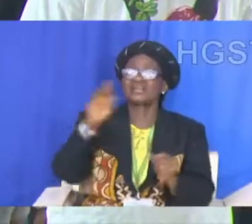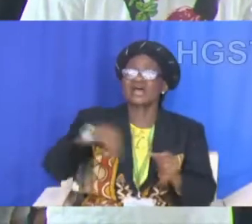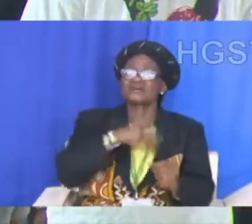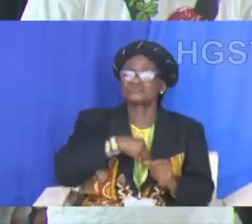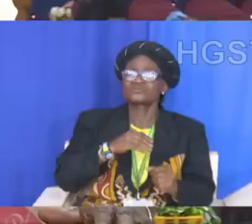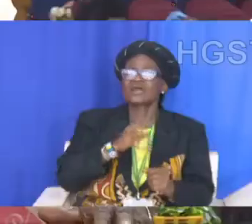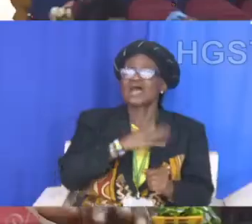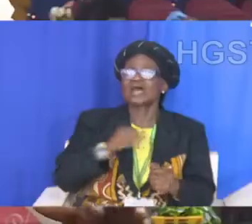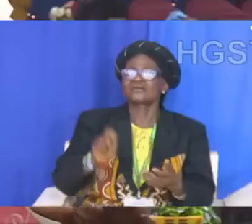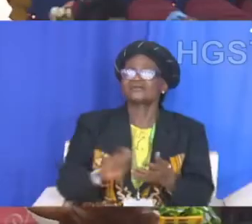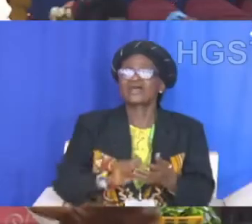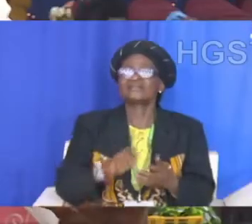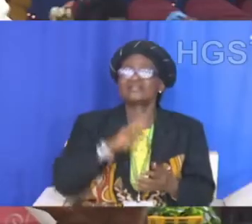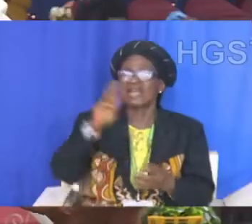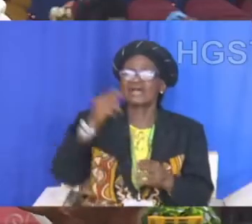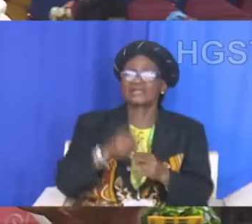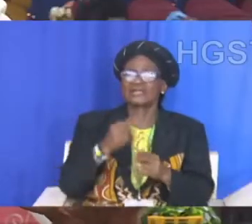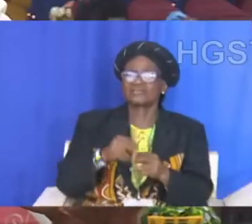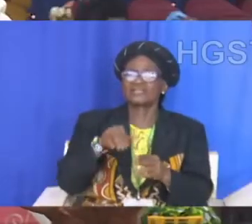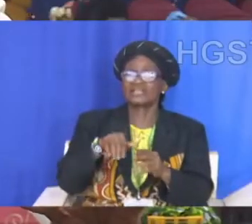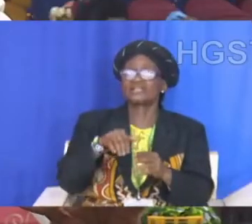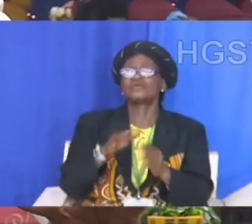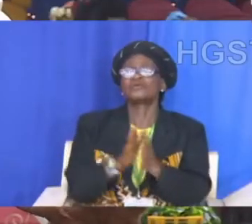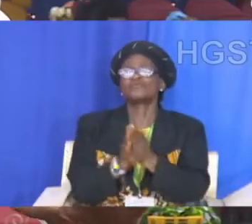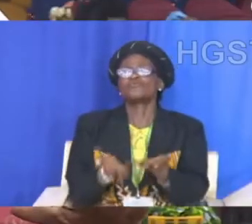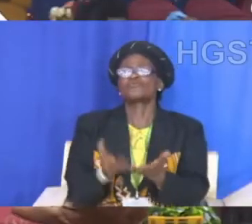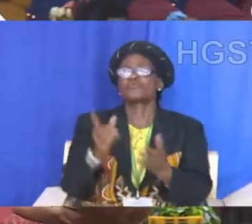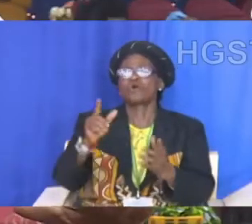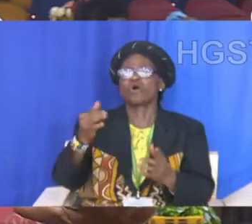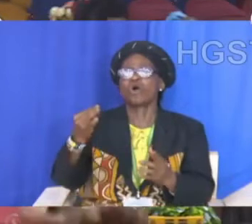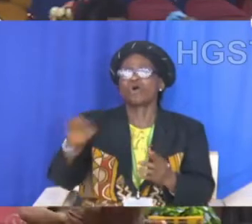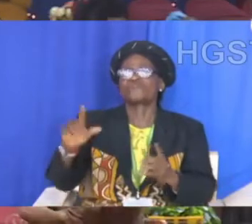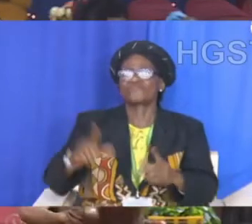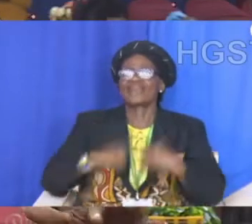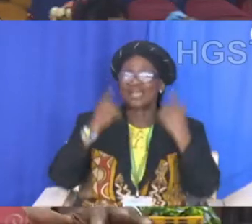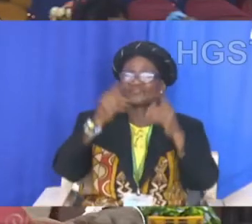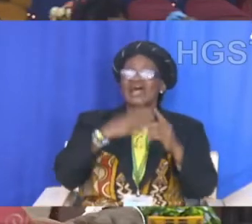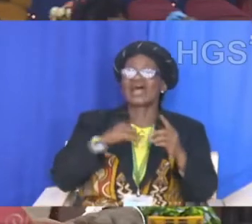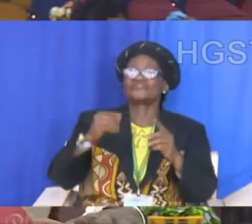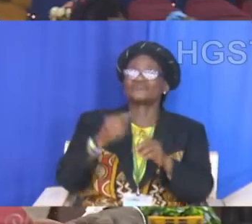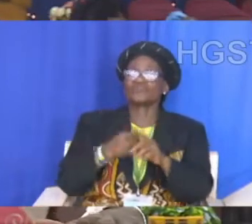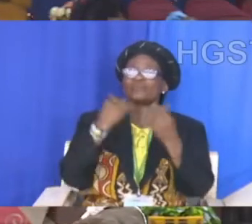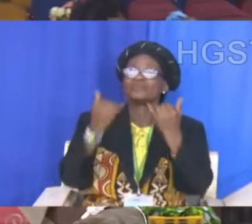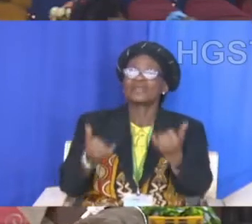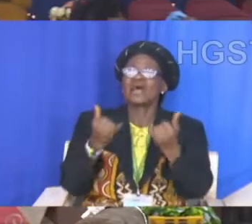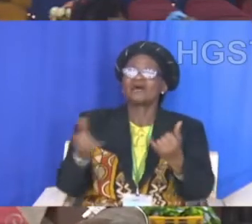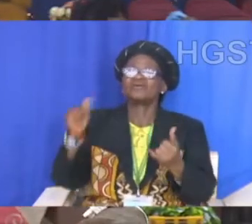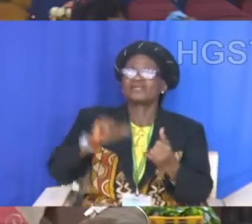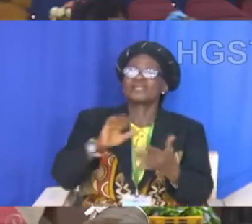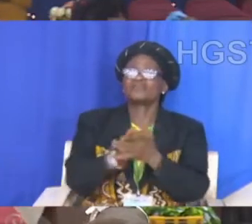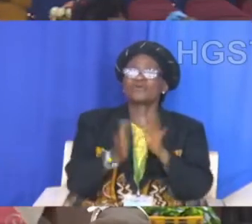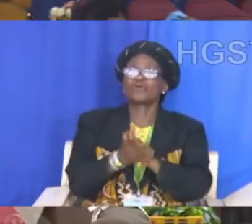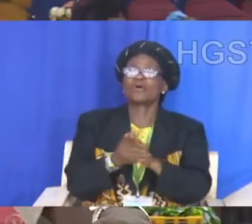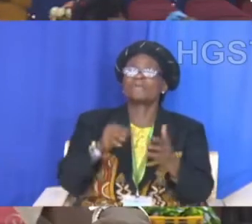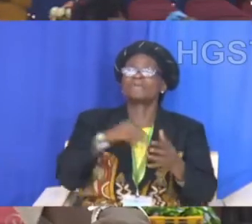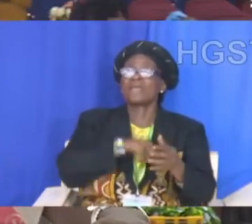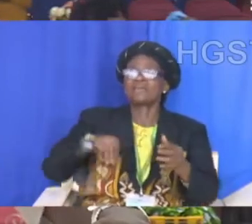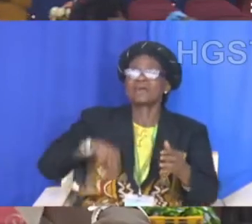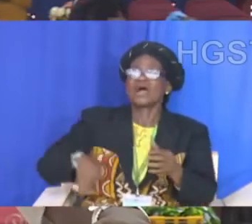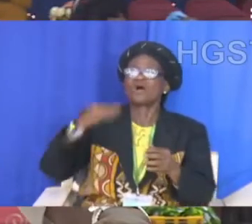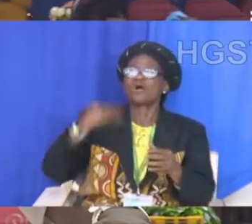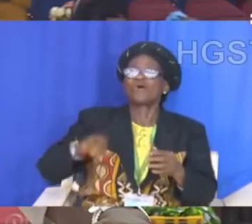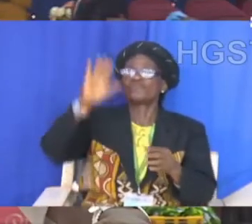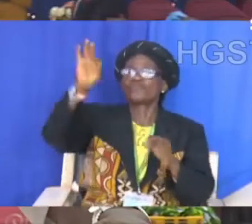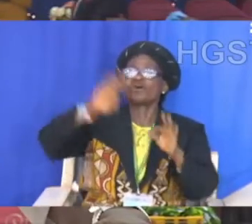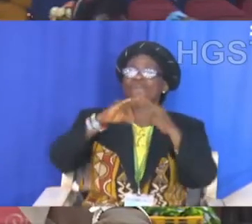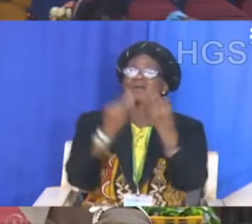book of life. And from now on, they become members of your family. Anytime they call on you